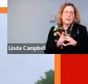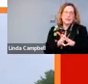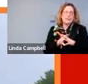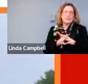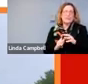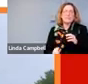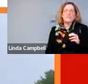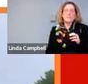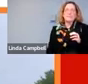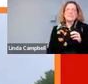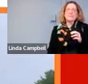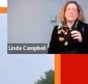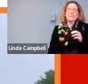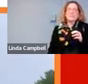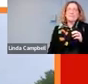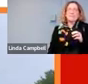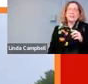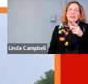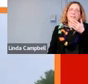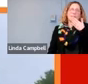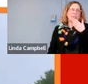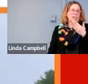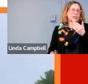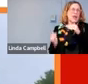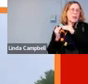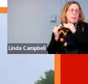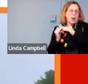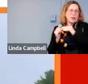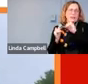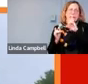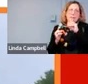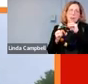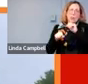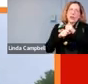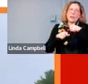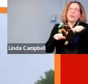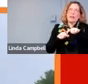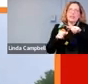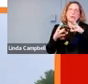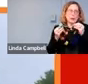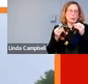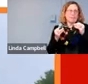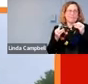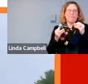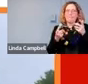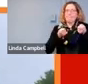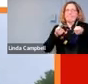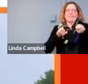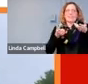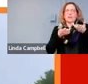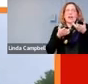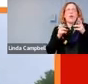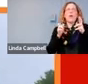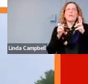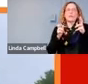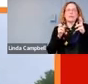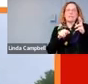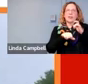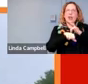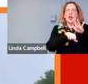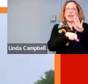So we will continue this research to have more findings. And thank you to our partners at DFO who are working with us